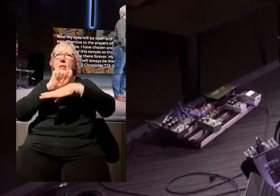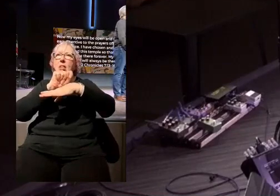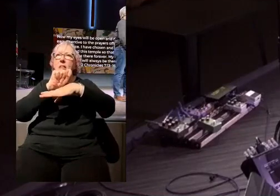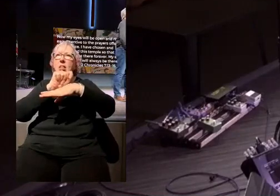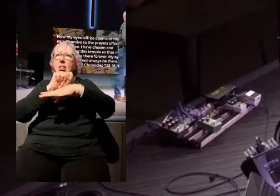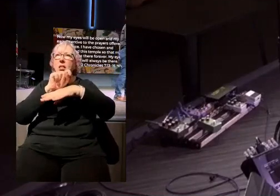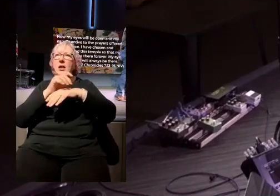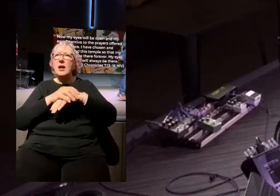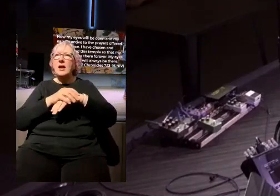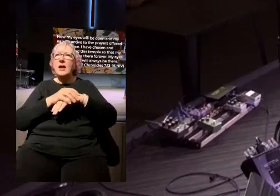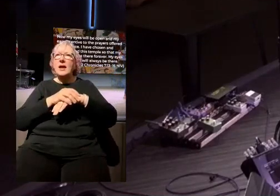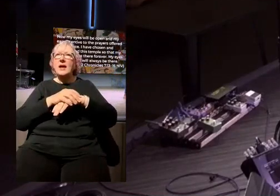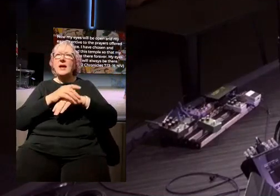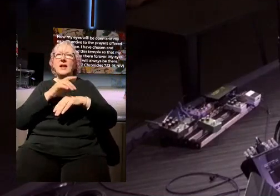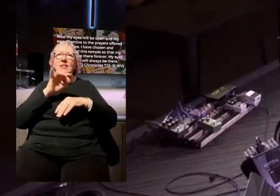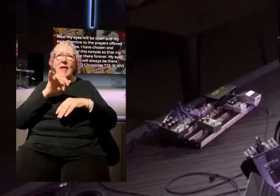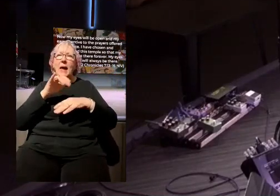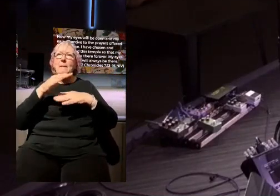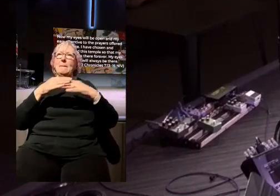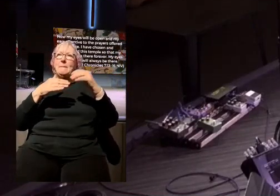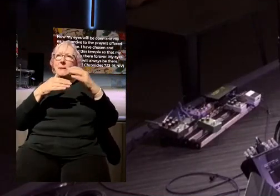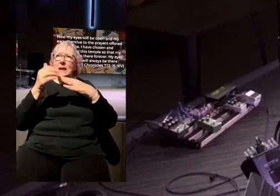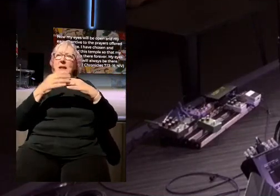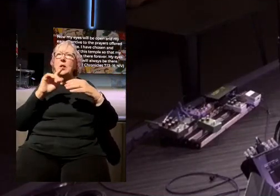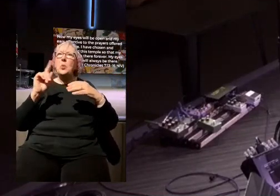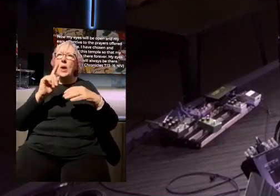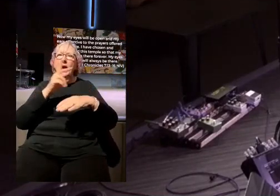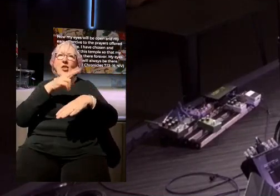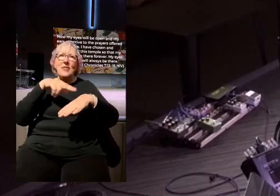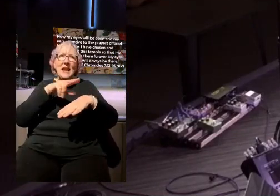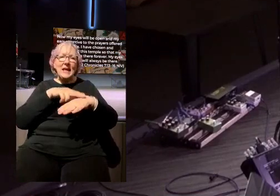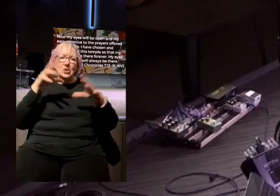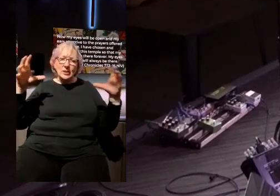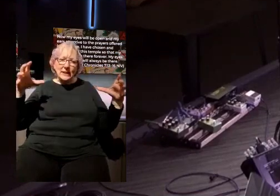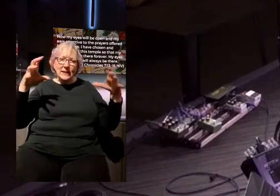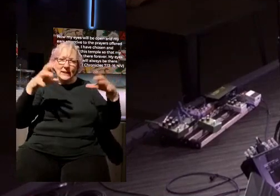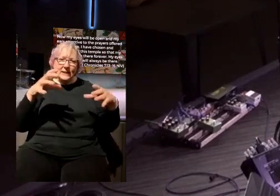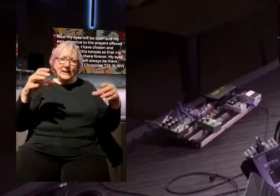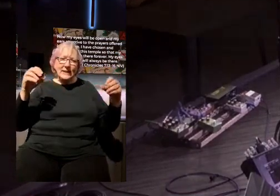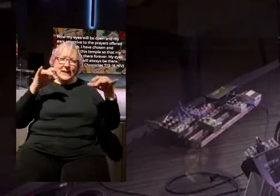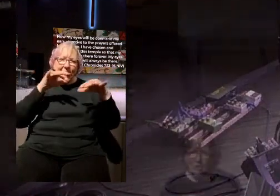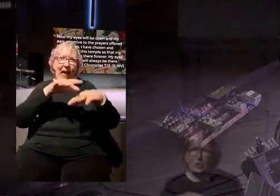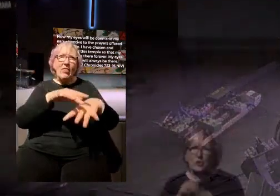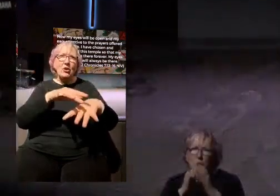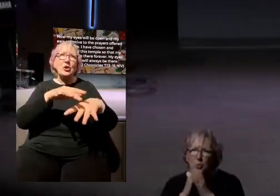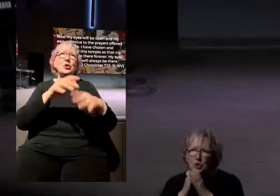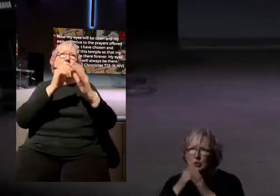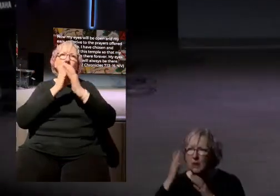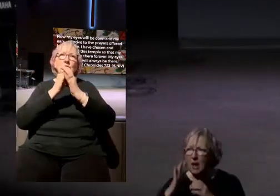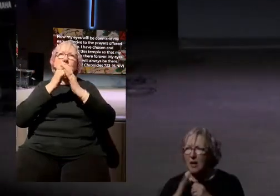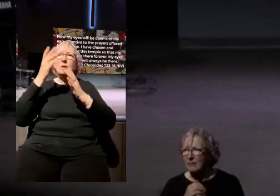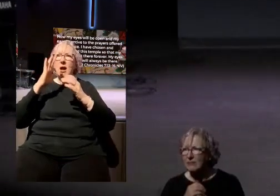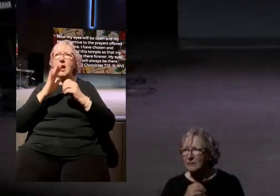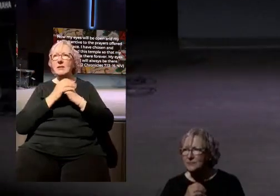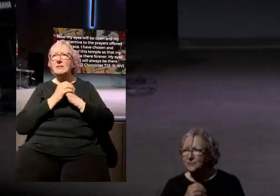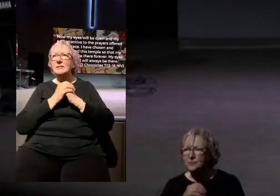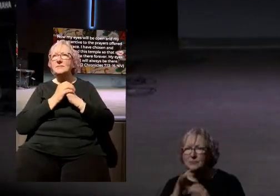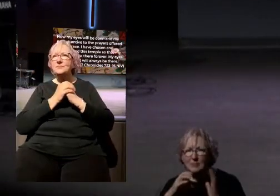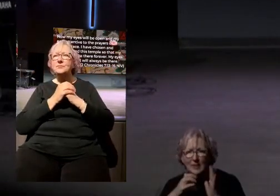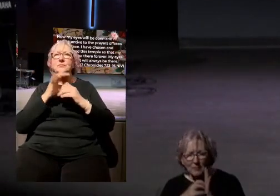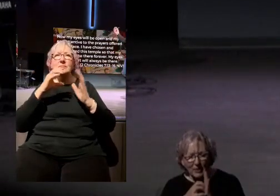the structure where the nation gathered to worship God. Now, this paragraph is part